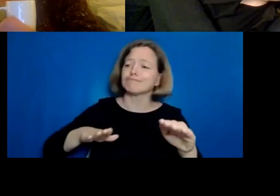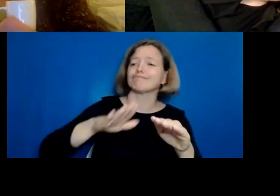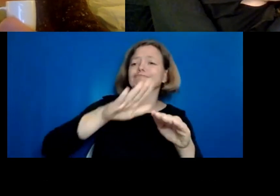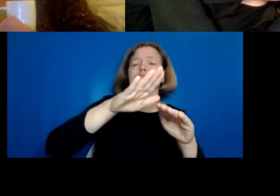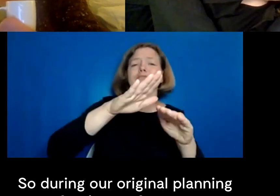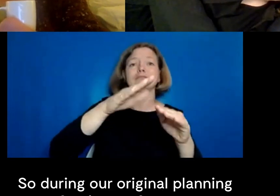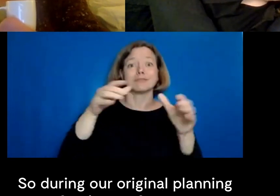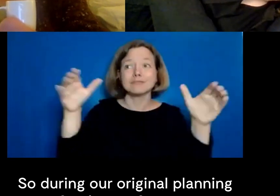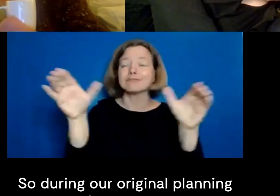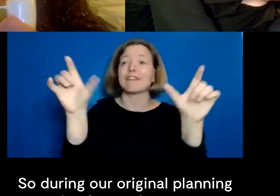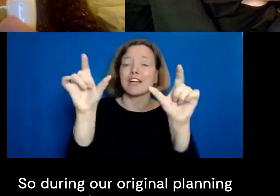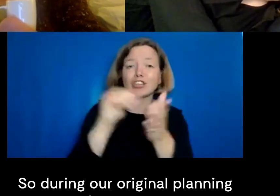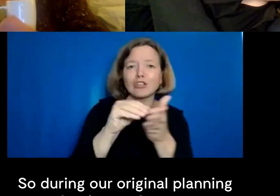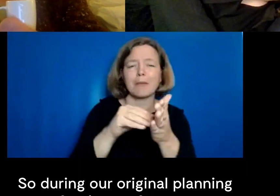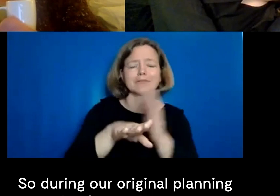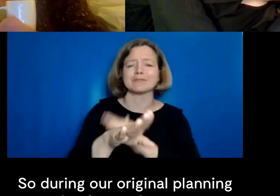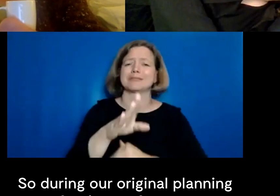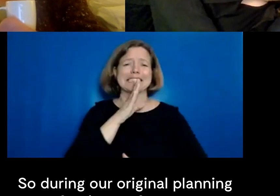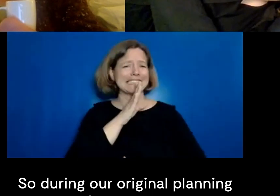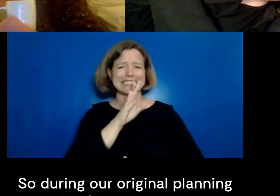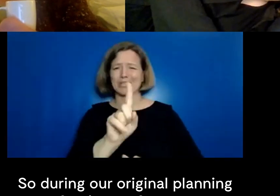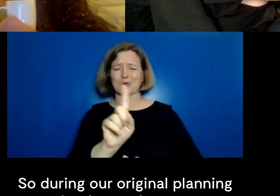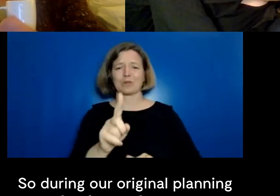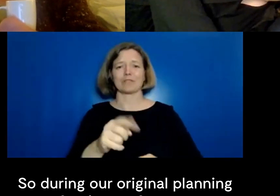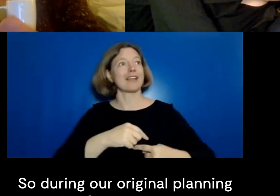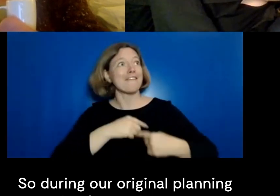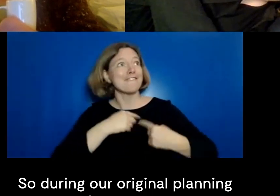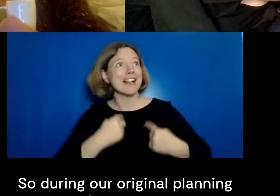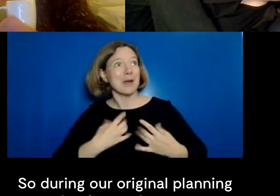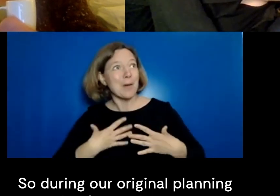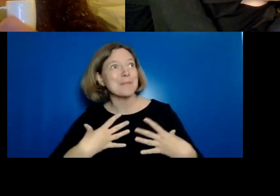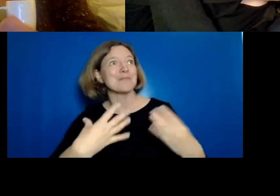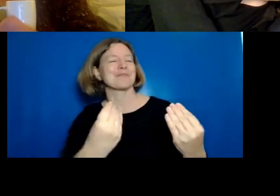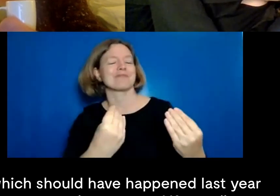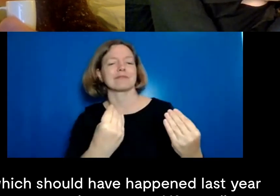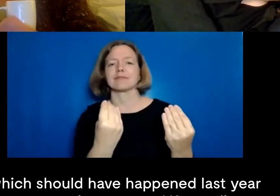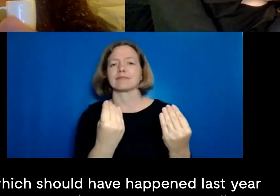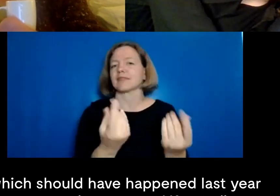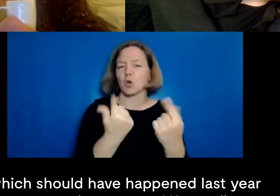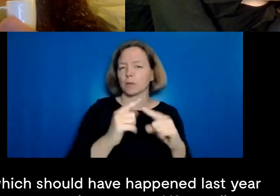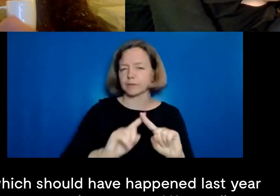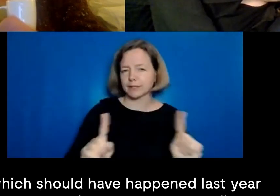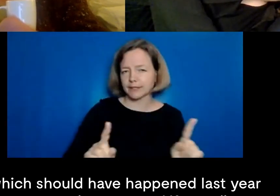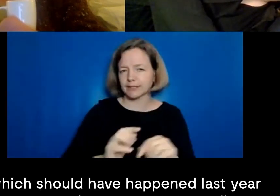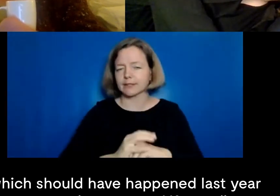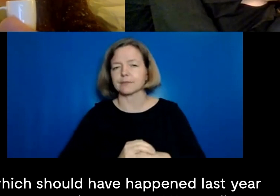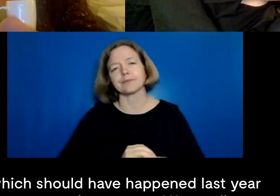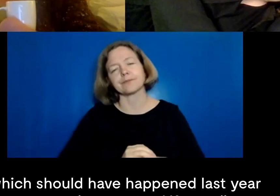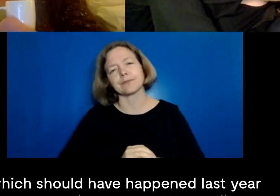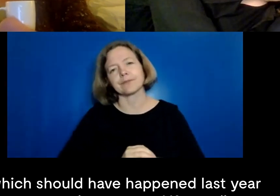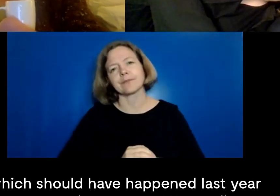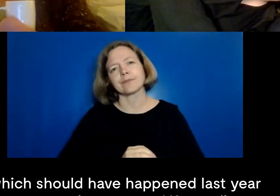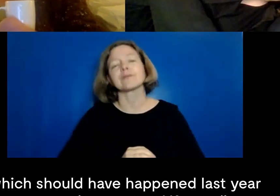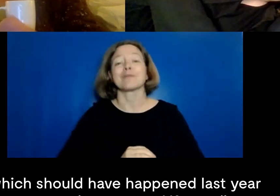event. So during our original planning for the conference, which should have happened